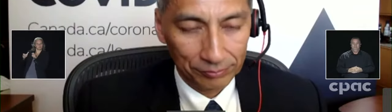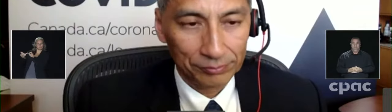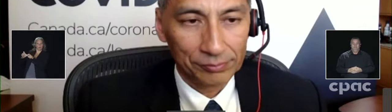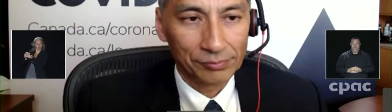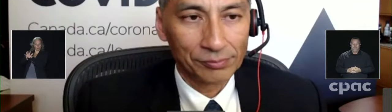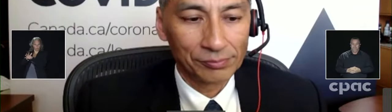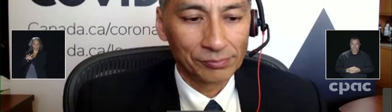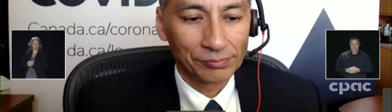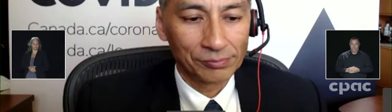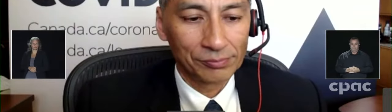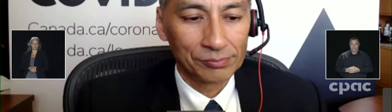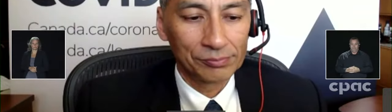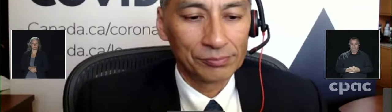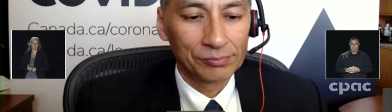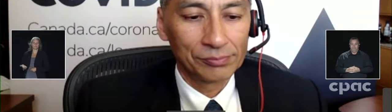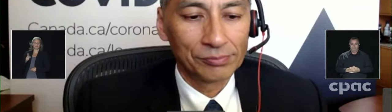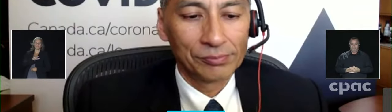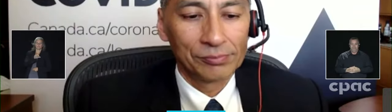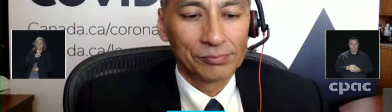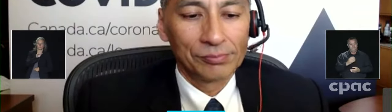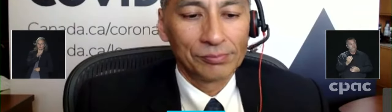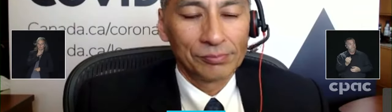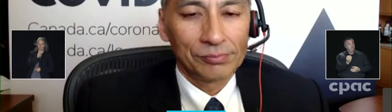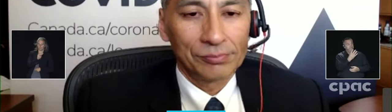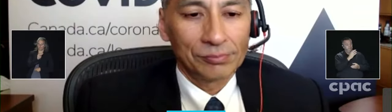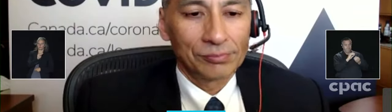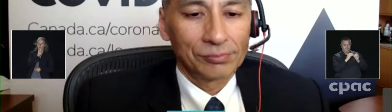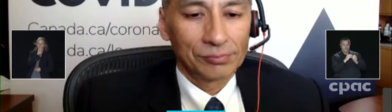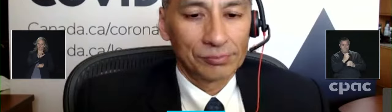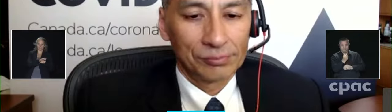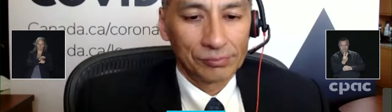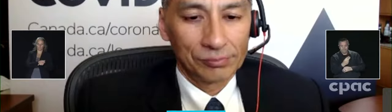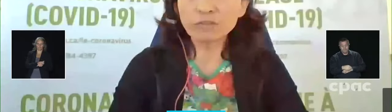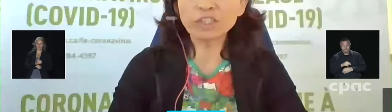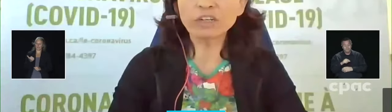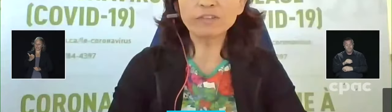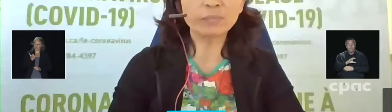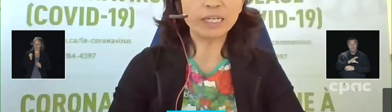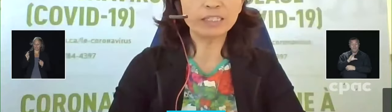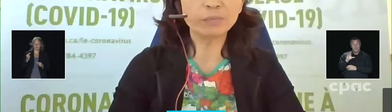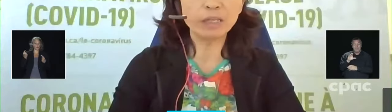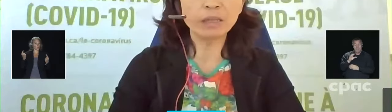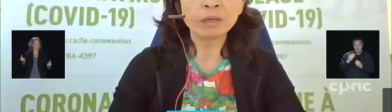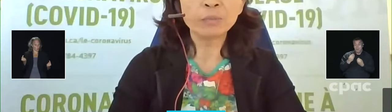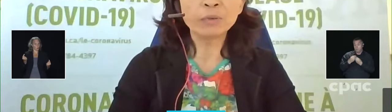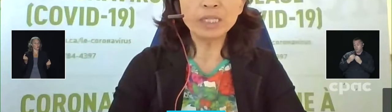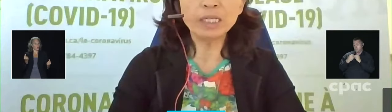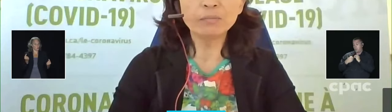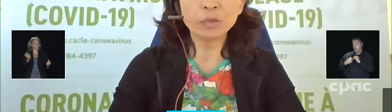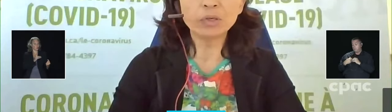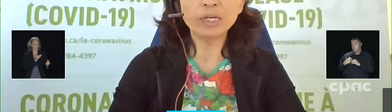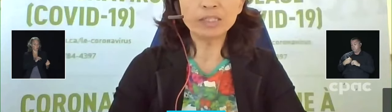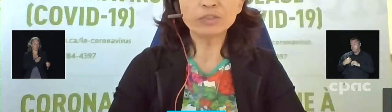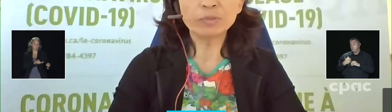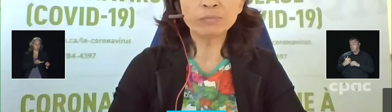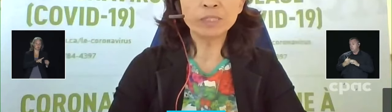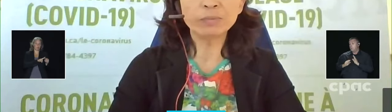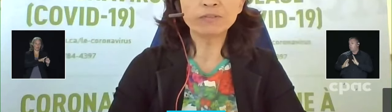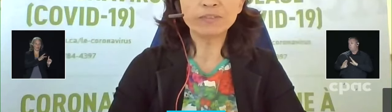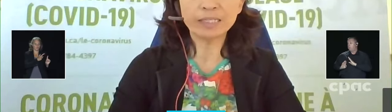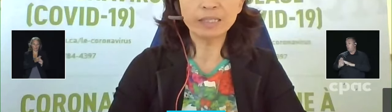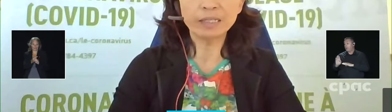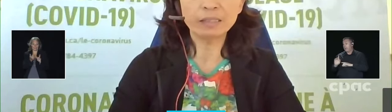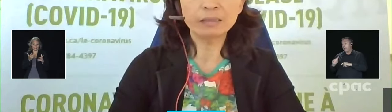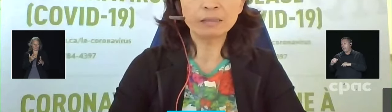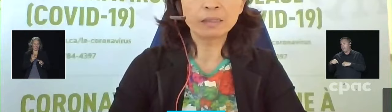So slide 12. Canada has made great progress on increasing vaccine coverage over the past month, but we need more eligible